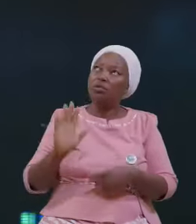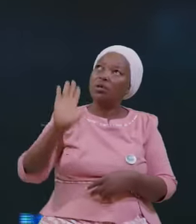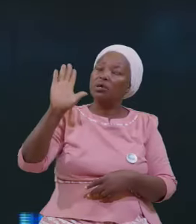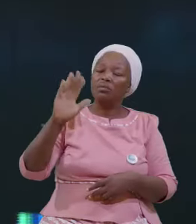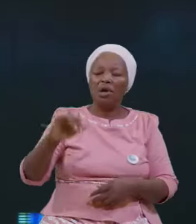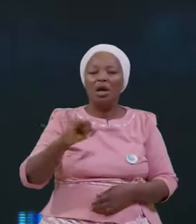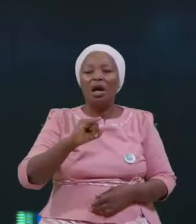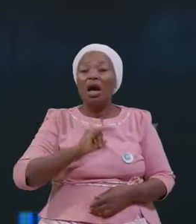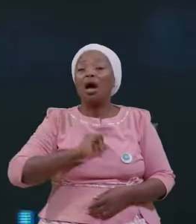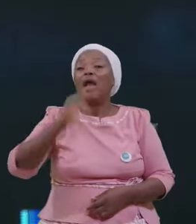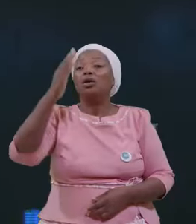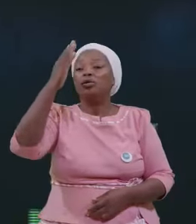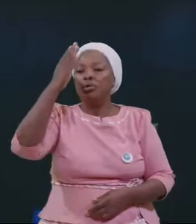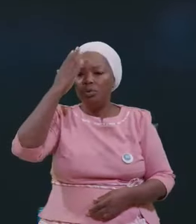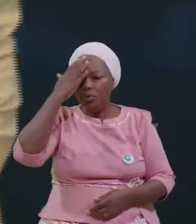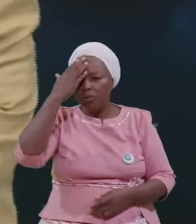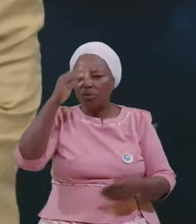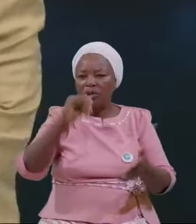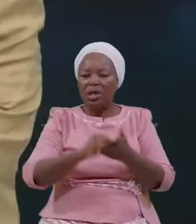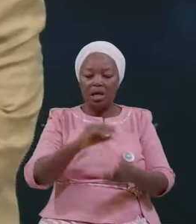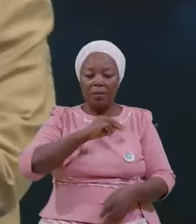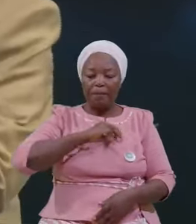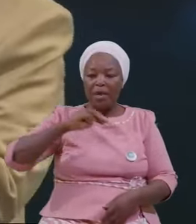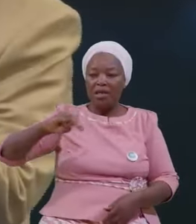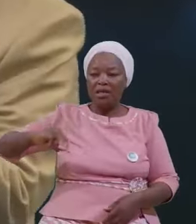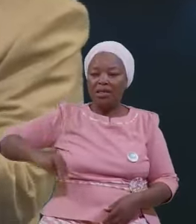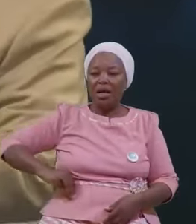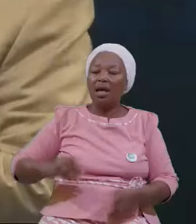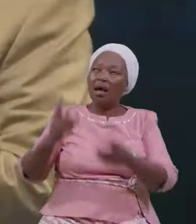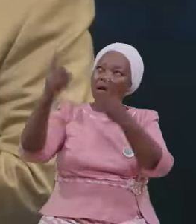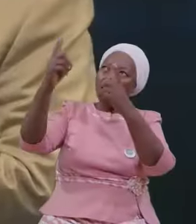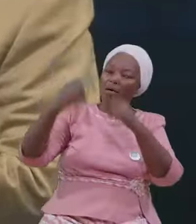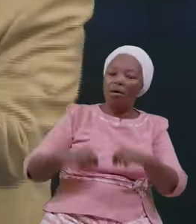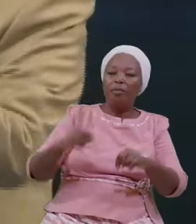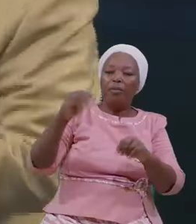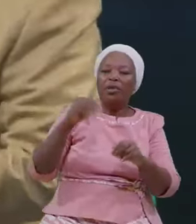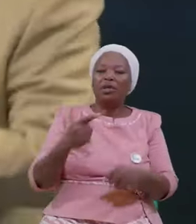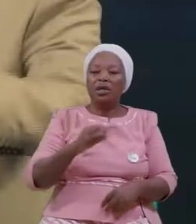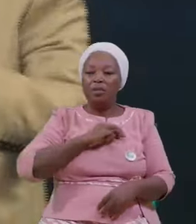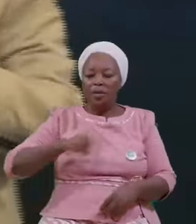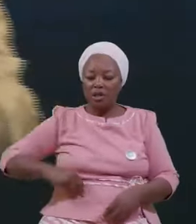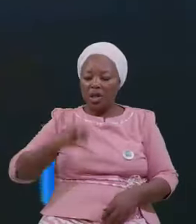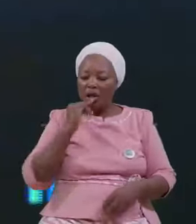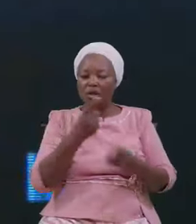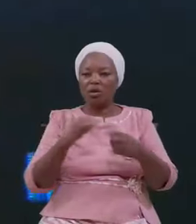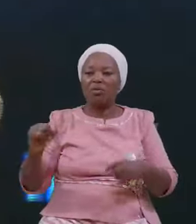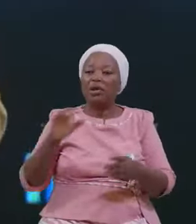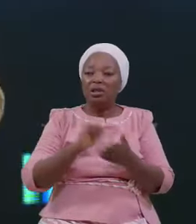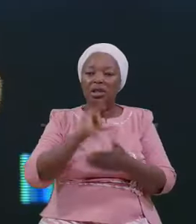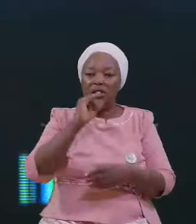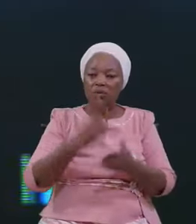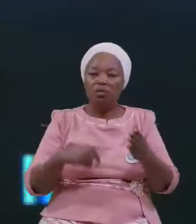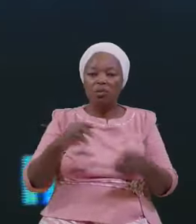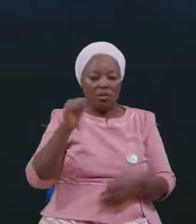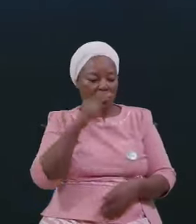know that Messiah cometh. The Messiah is coming. That's what she said. Which